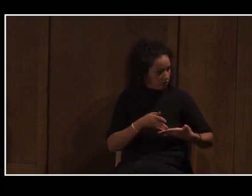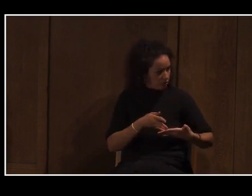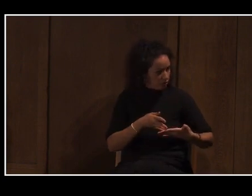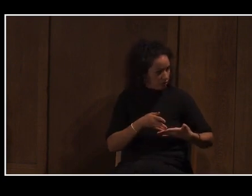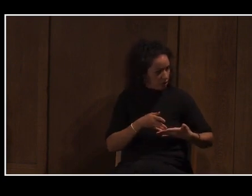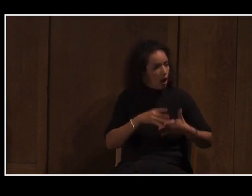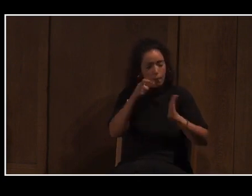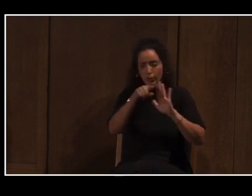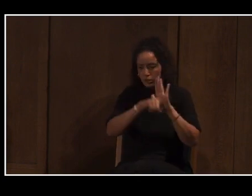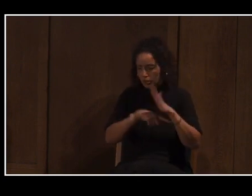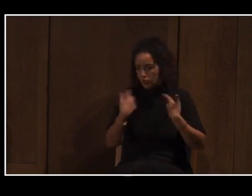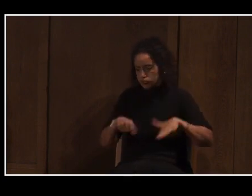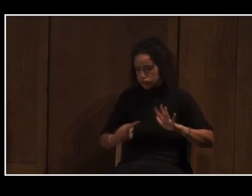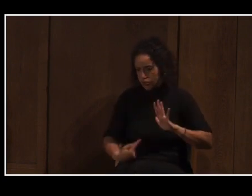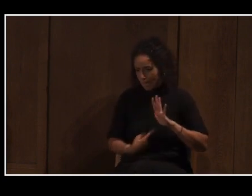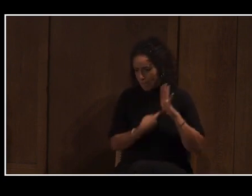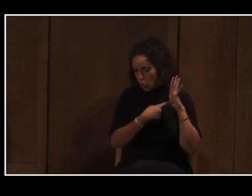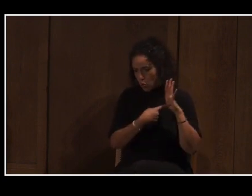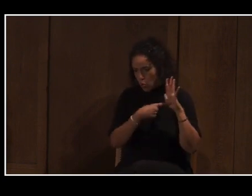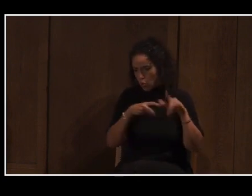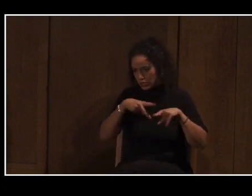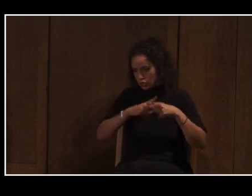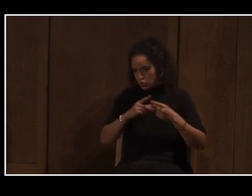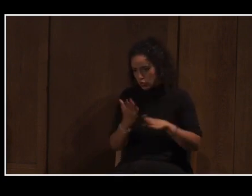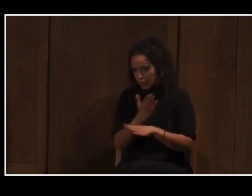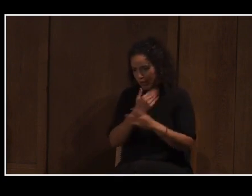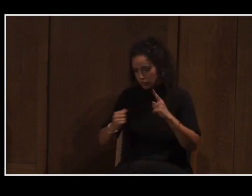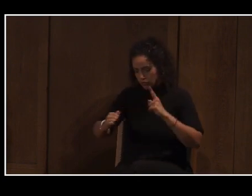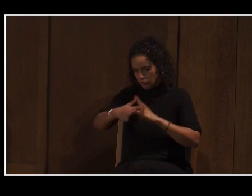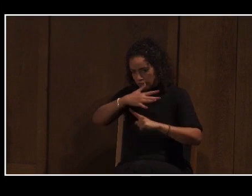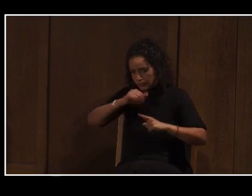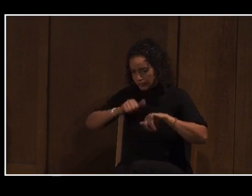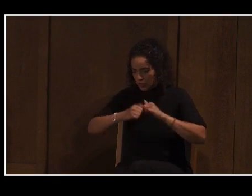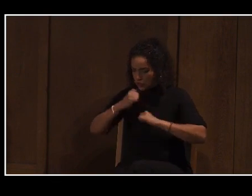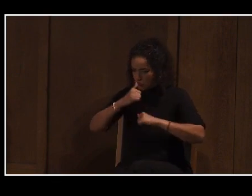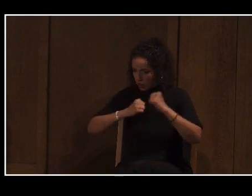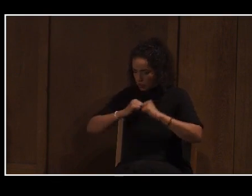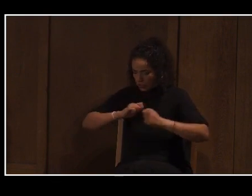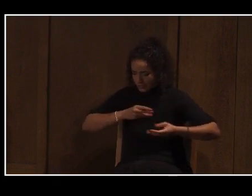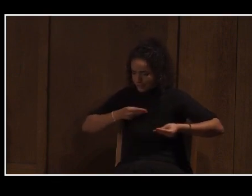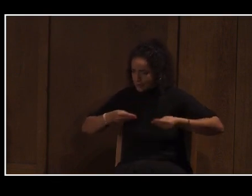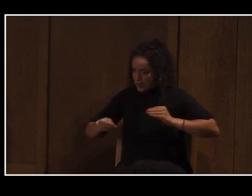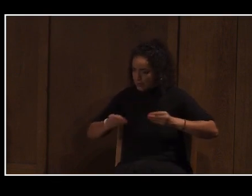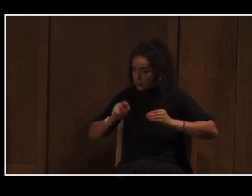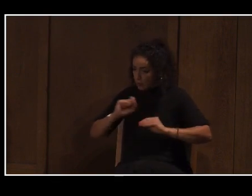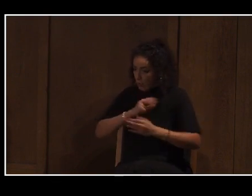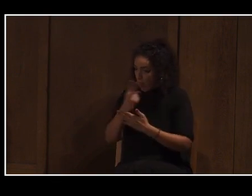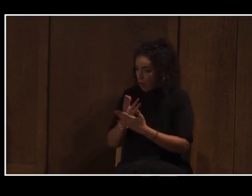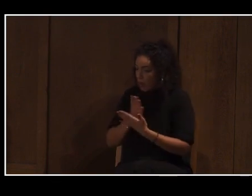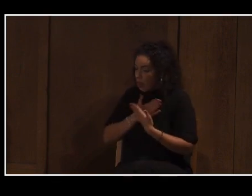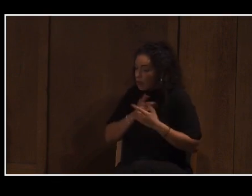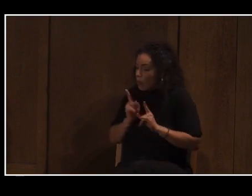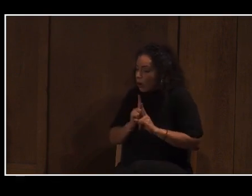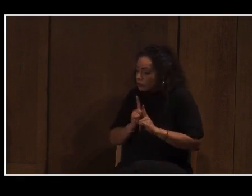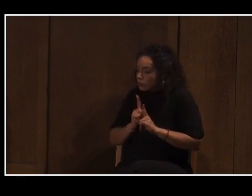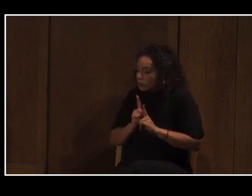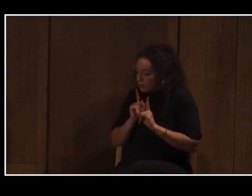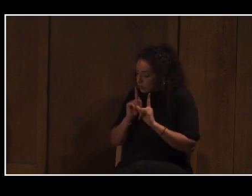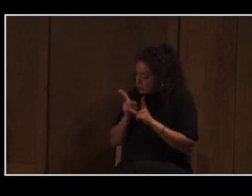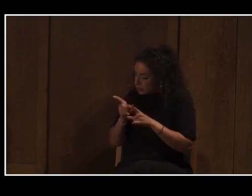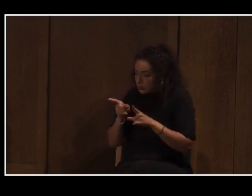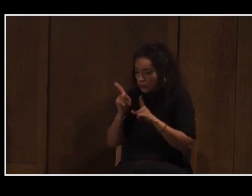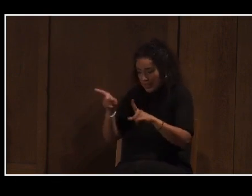you ask me, you know, what is the thing that I've loved about art and what it was that I loved about government, it's actually that there are